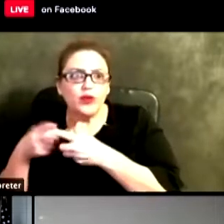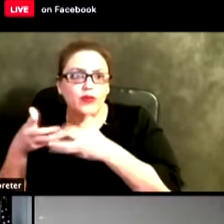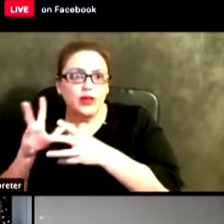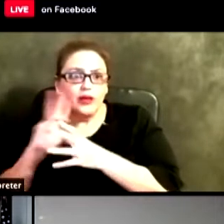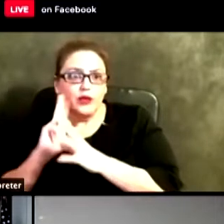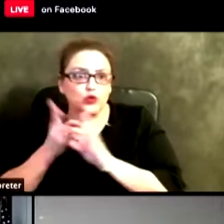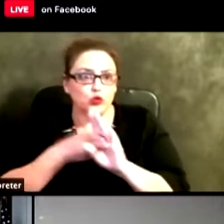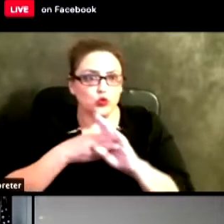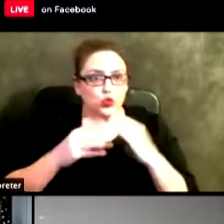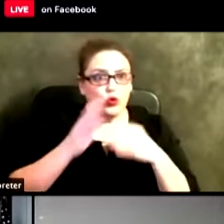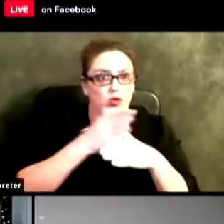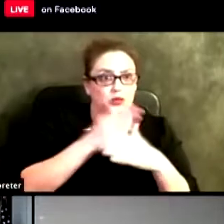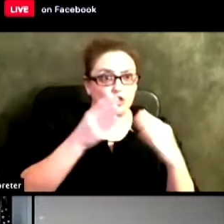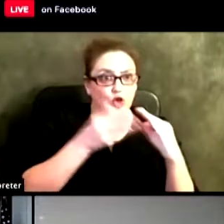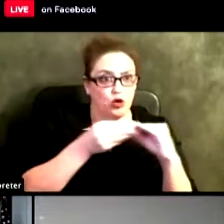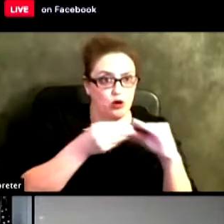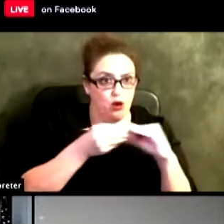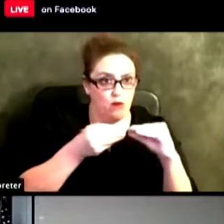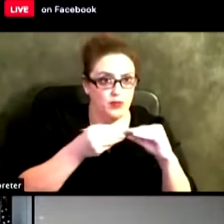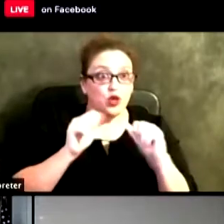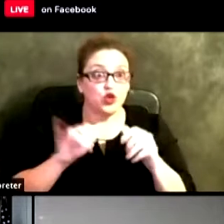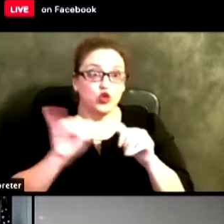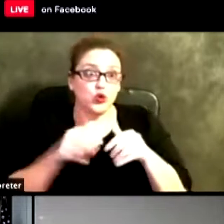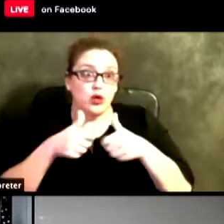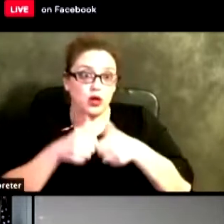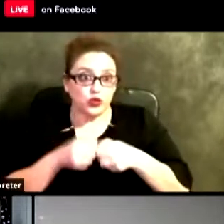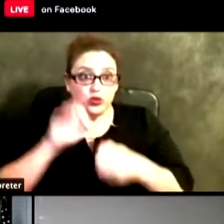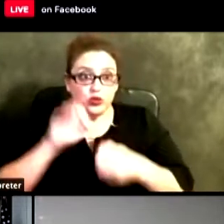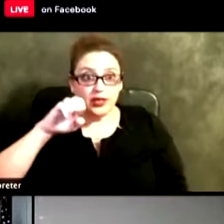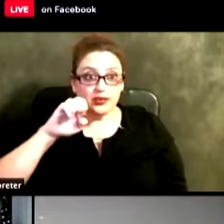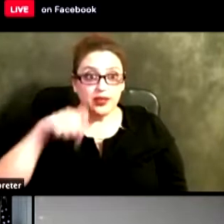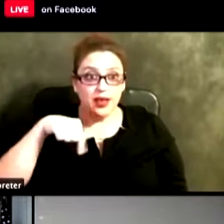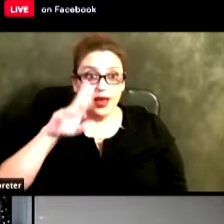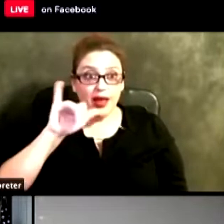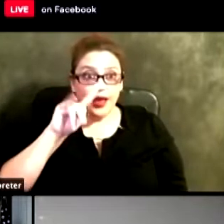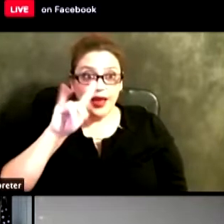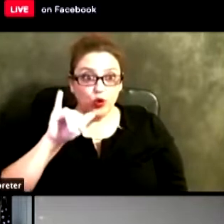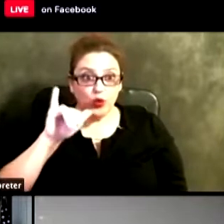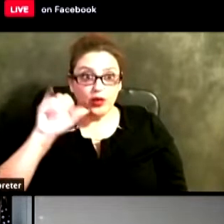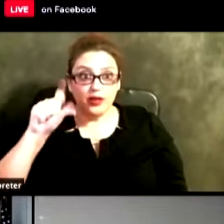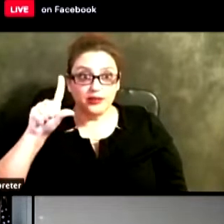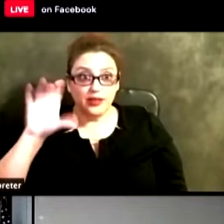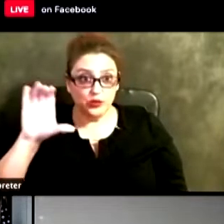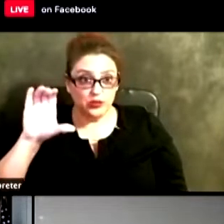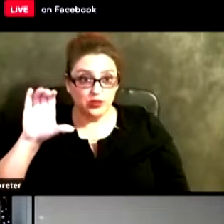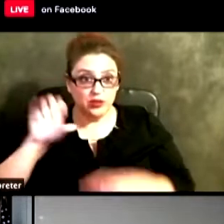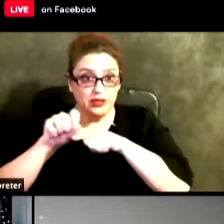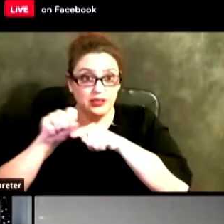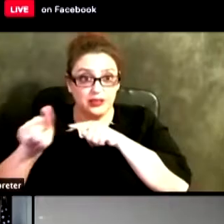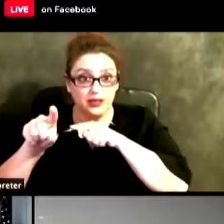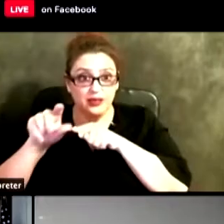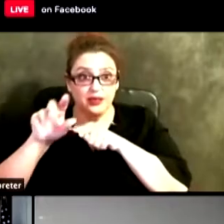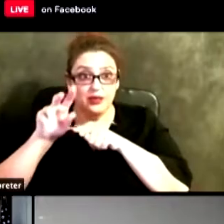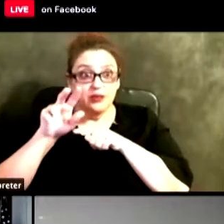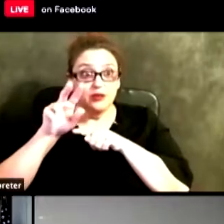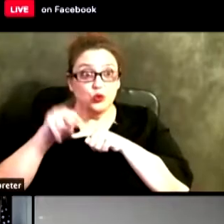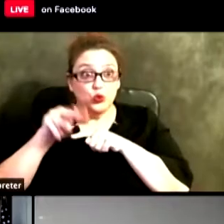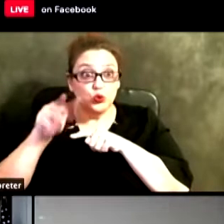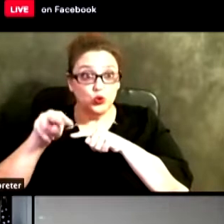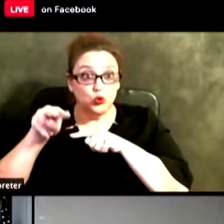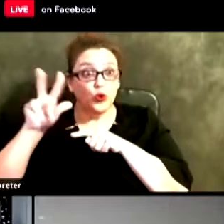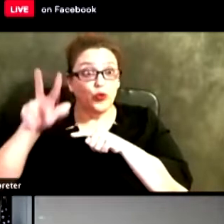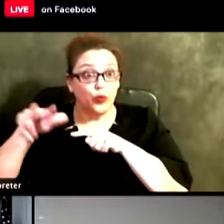then you can also text us, EQUITYSLC, send that text to 22333. And then after that text has gone through, you